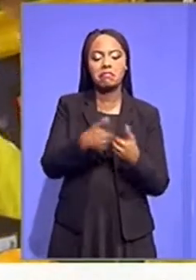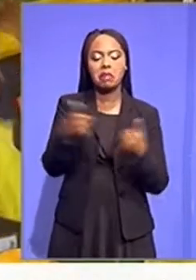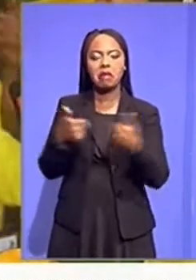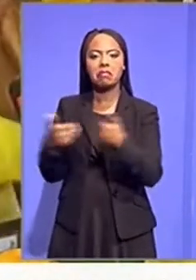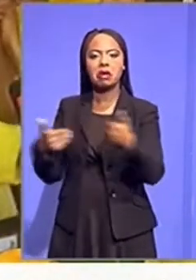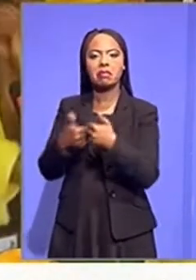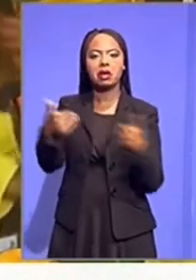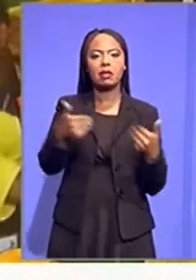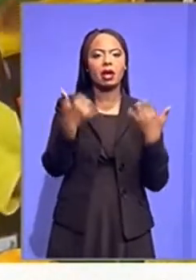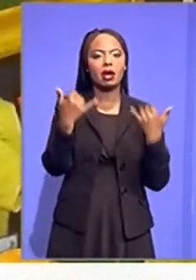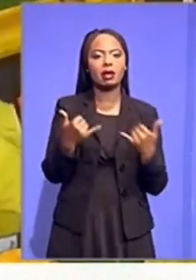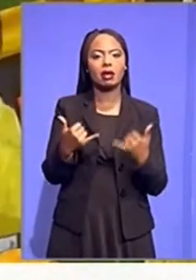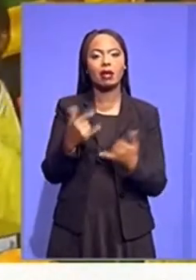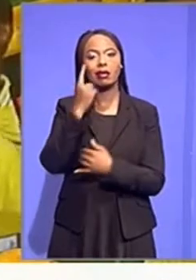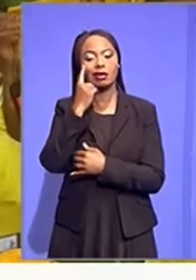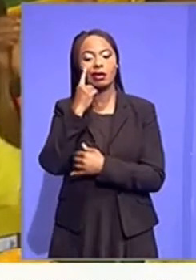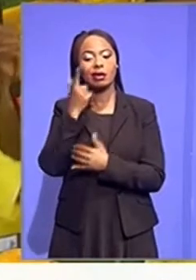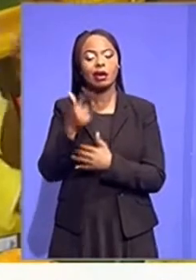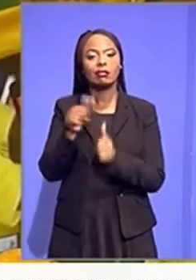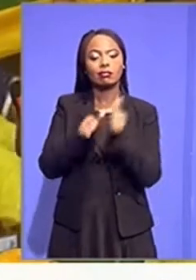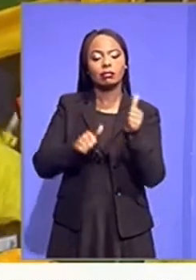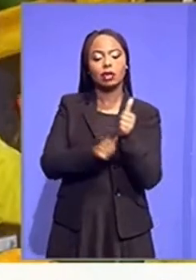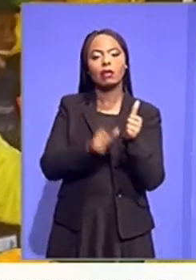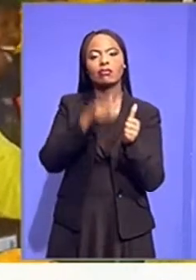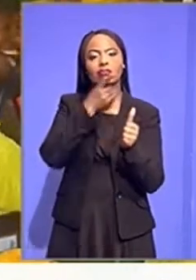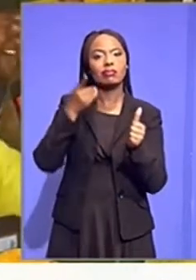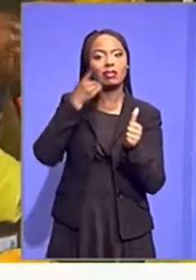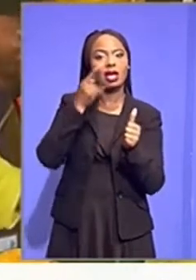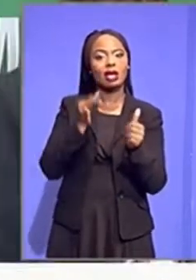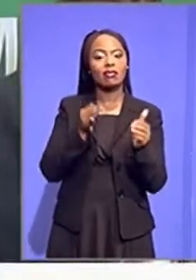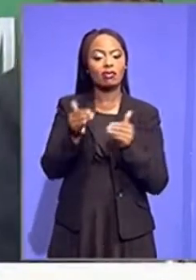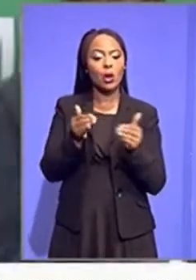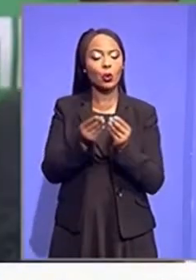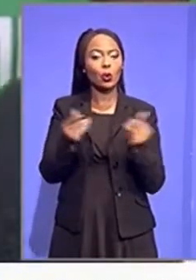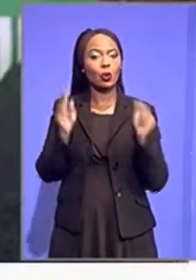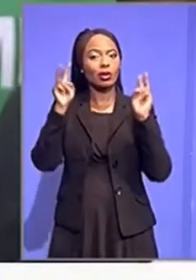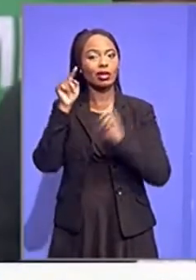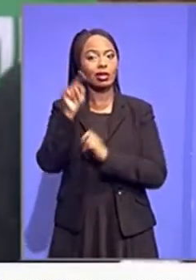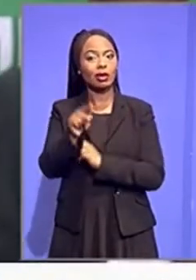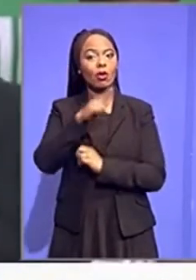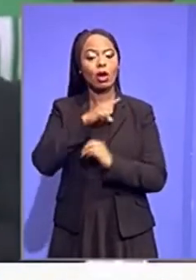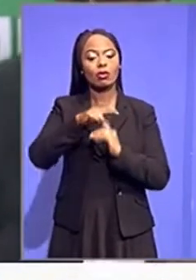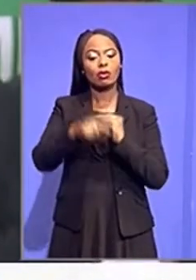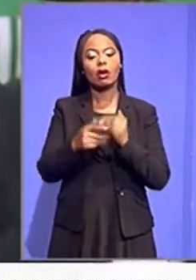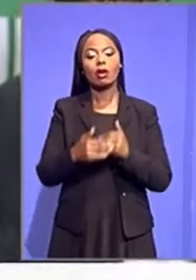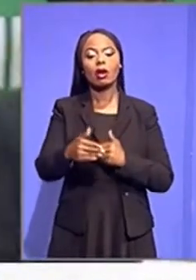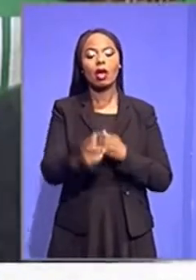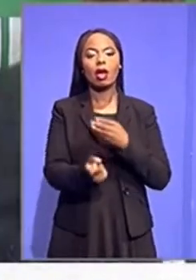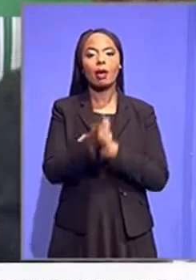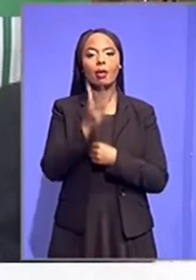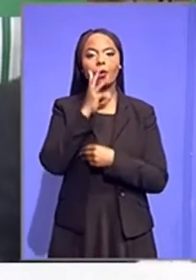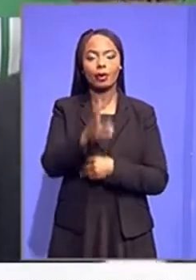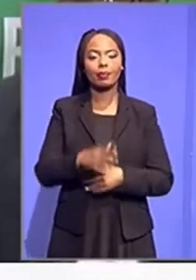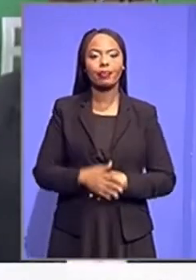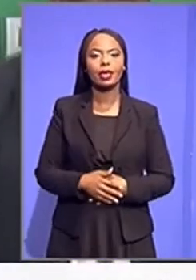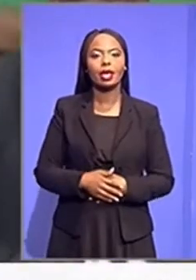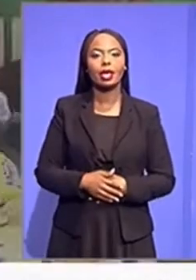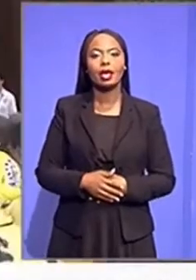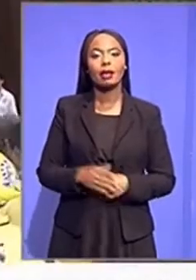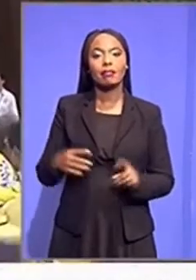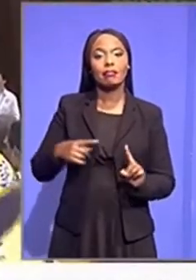a ga motlatsa-mopresdeinet wa ANC David Mabuza fa khonferenseng ya bosetšhaba e latelang ka Sedimonthole. Presidente wa ANC